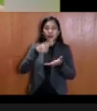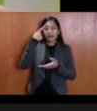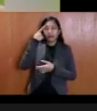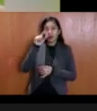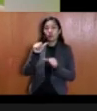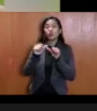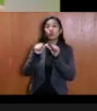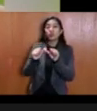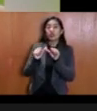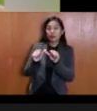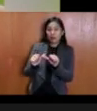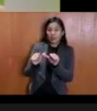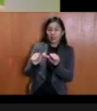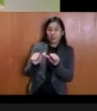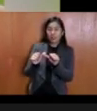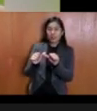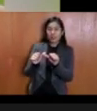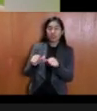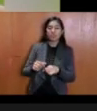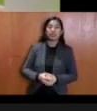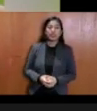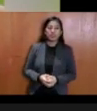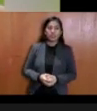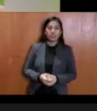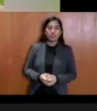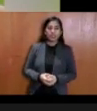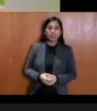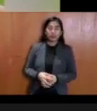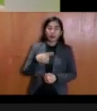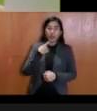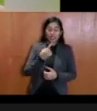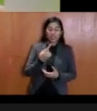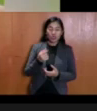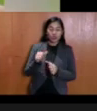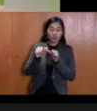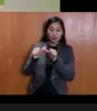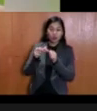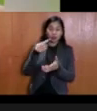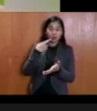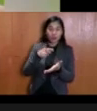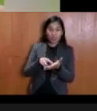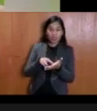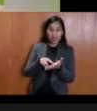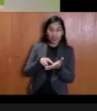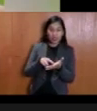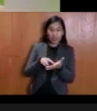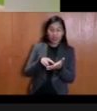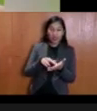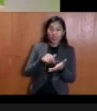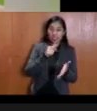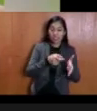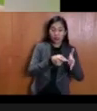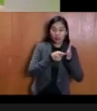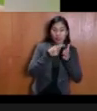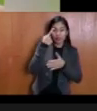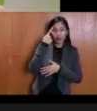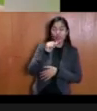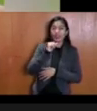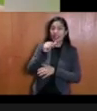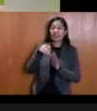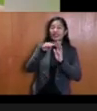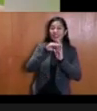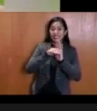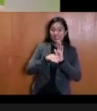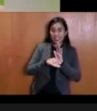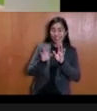would say that sustainability reporting is not a requirement on non-listed companies or corporations